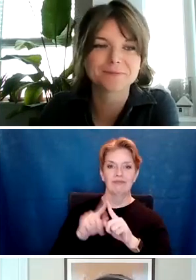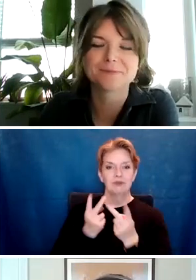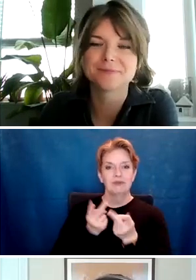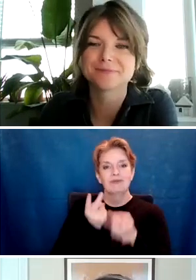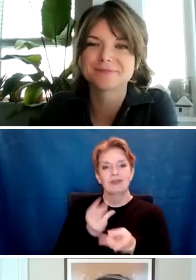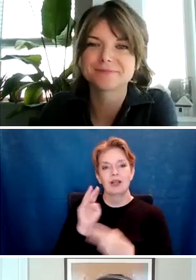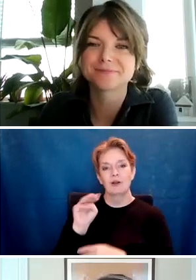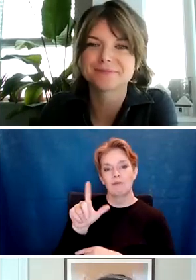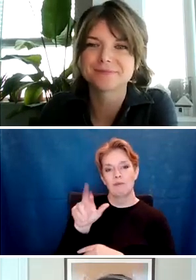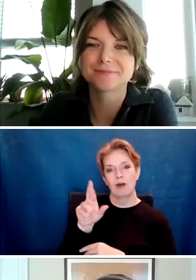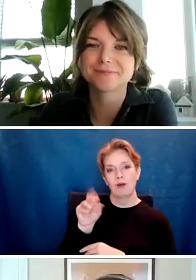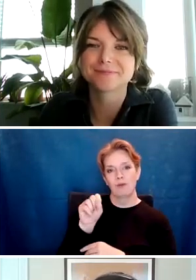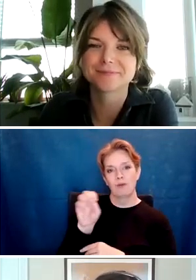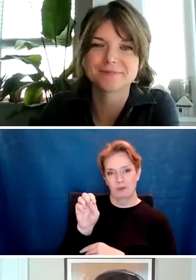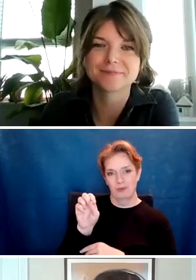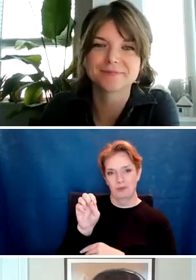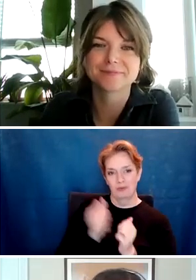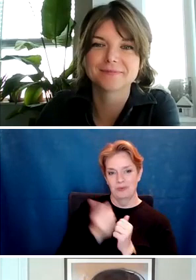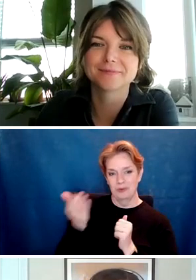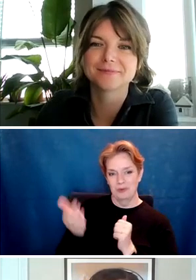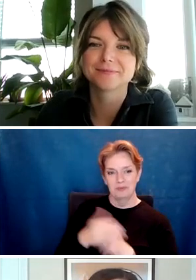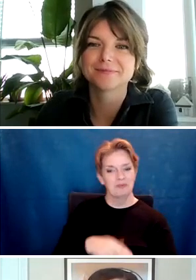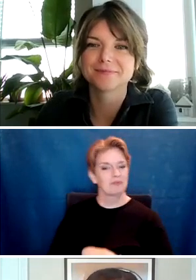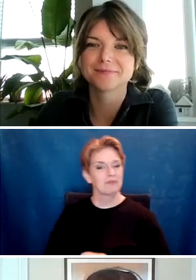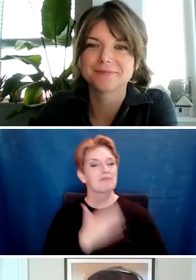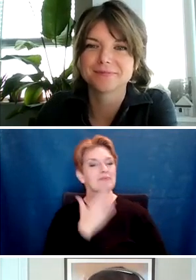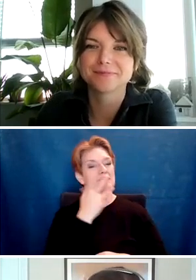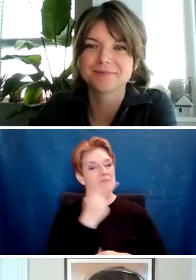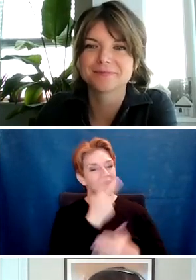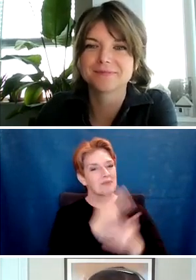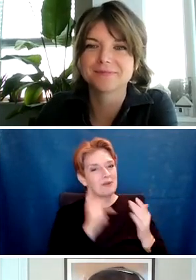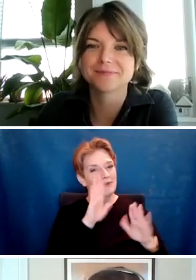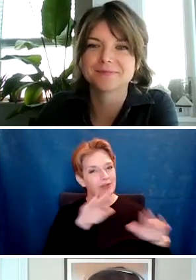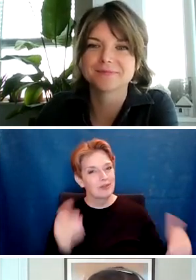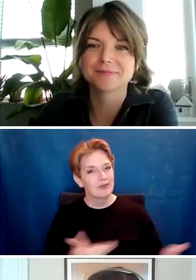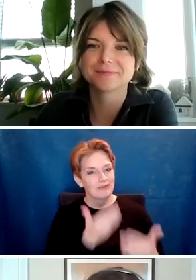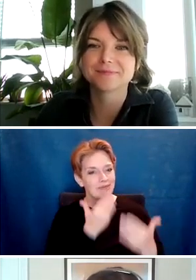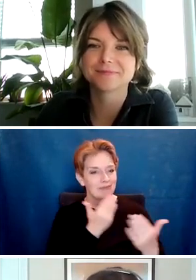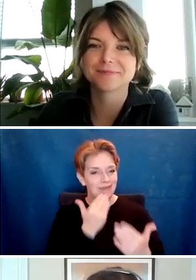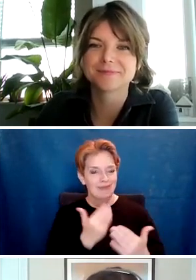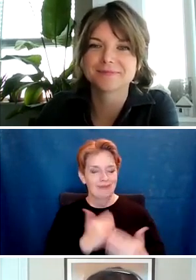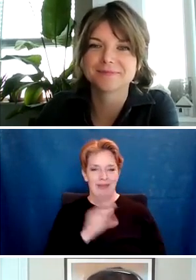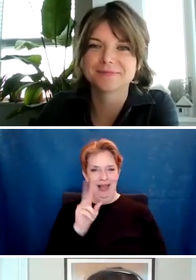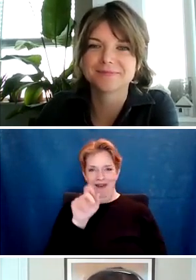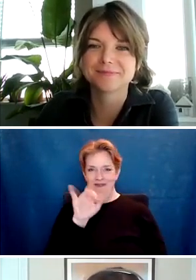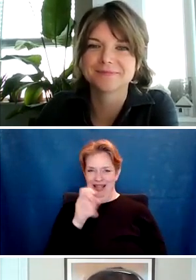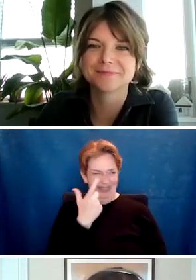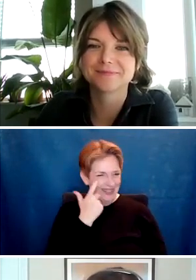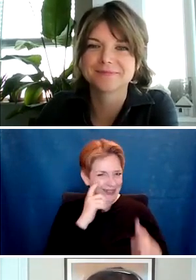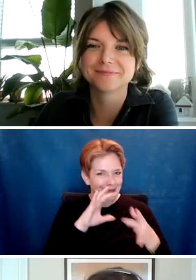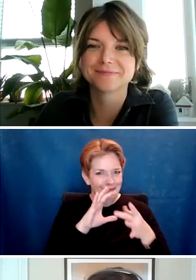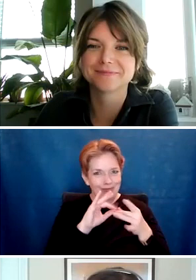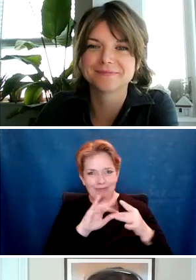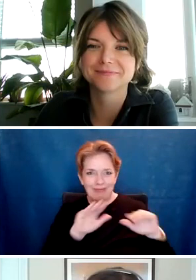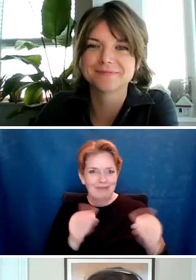today. Well, thank you both very much for that lovely introduction, and Valerie, that amazing introduction